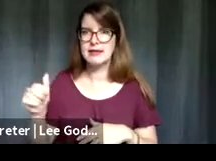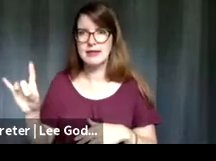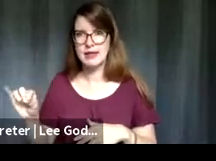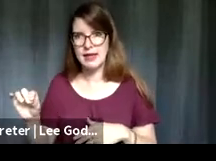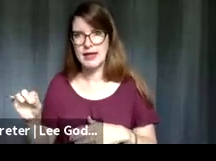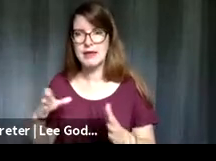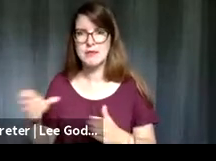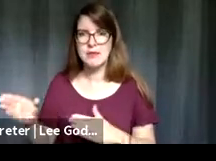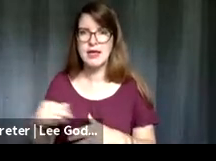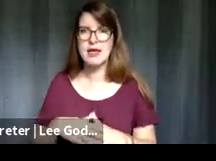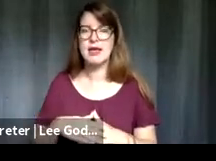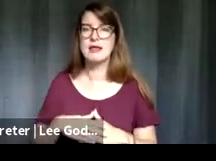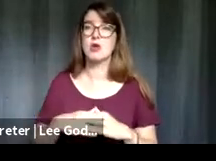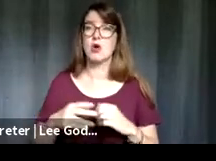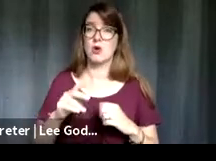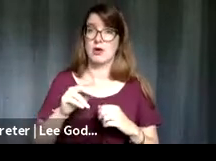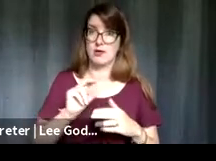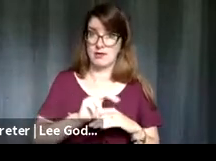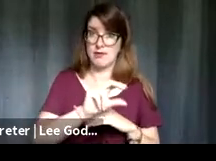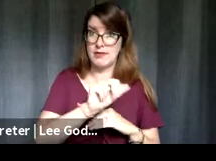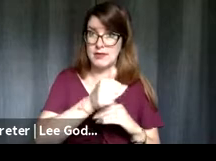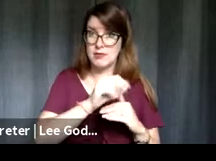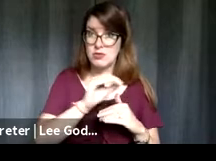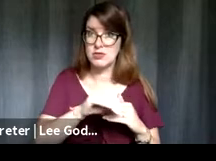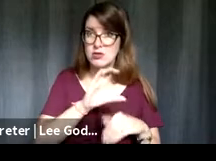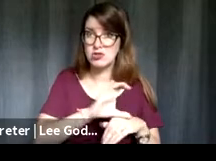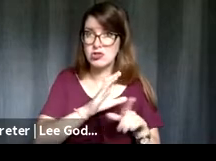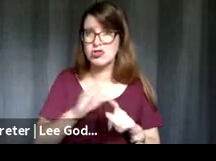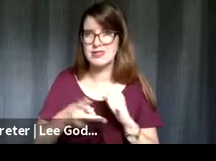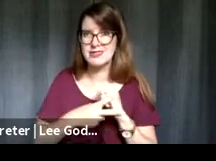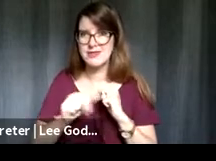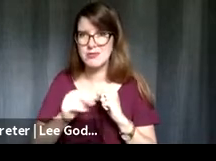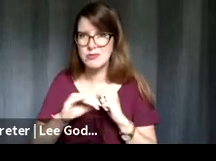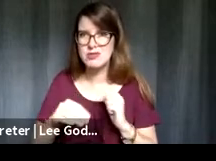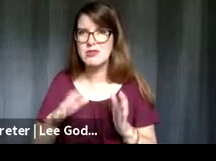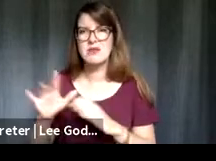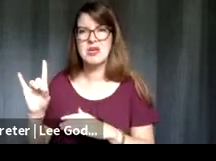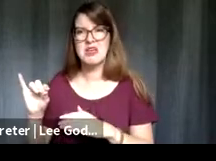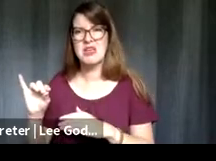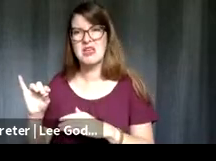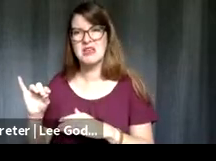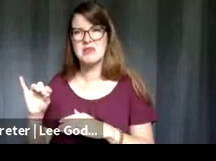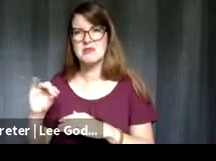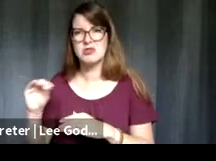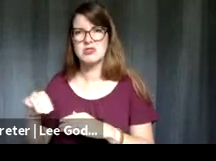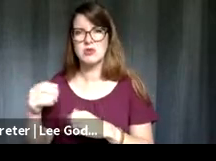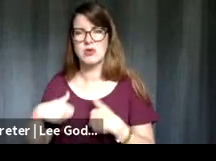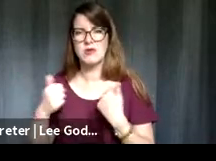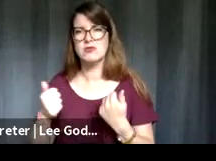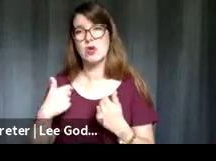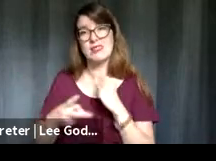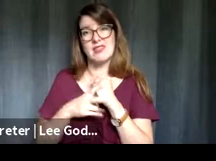we're tithed 10%, saved 10%. And we had done that for decades. So we had saved up about 3 years' salary